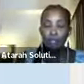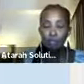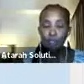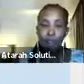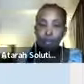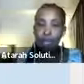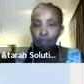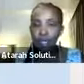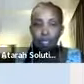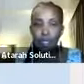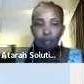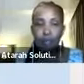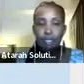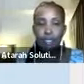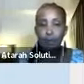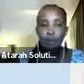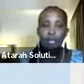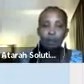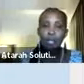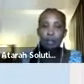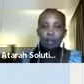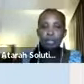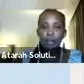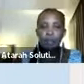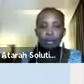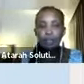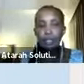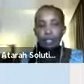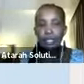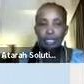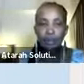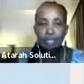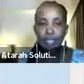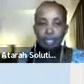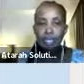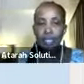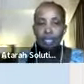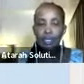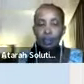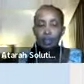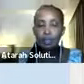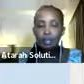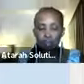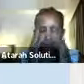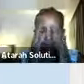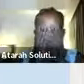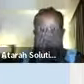for season 3, we have partners. We have partnered with Balcon Housing. Balcon Housing is a real estate